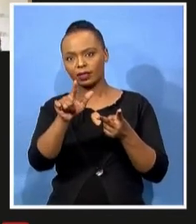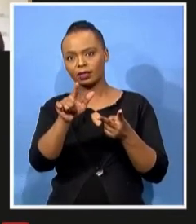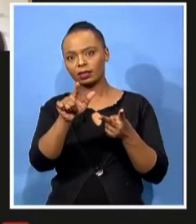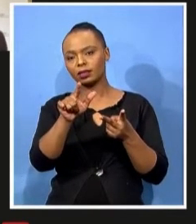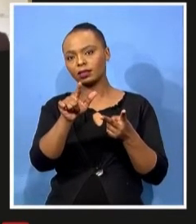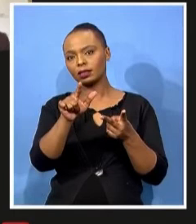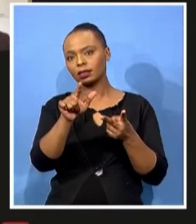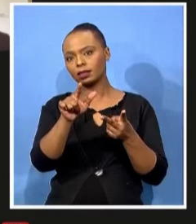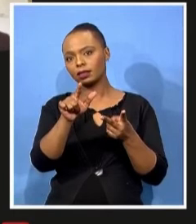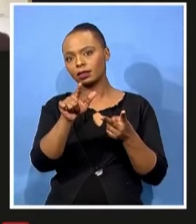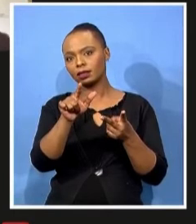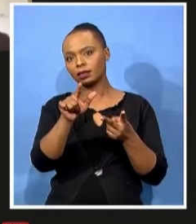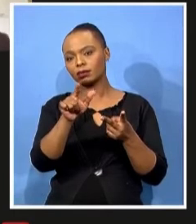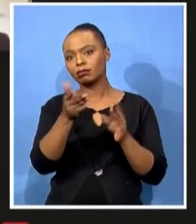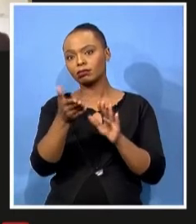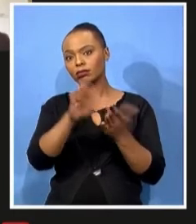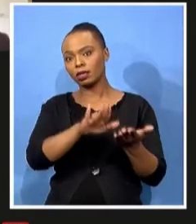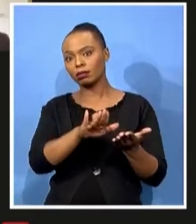at